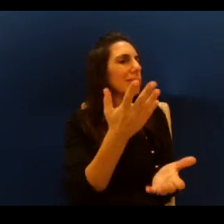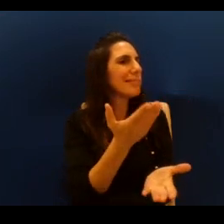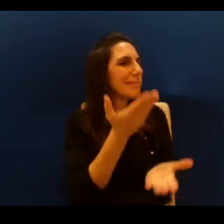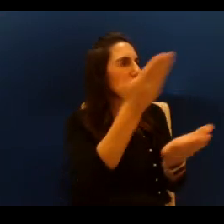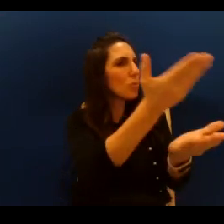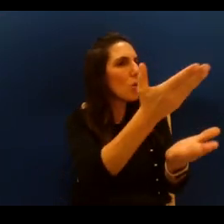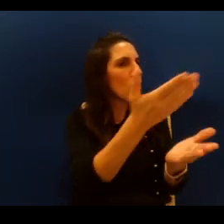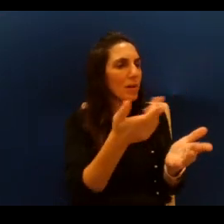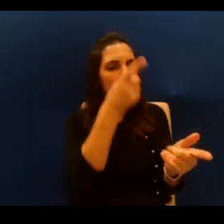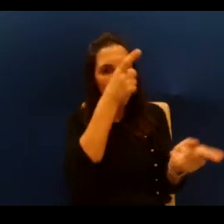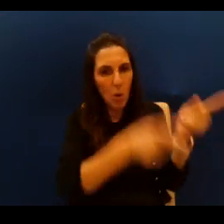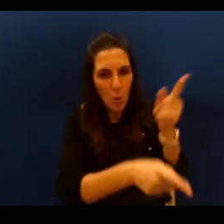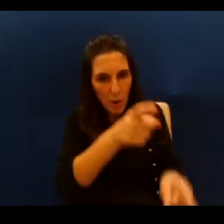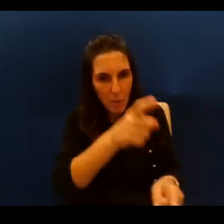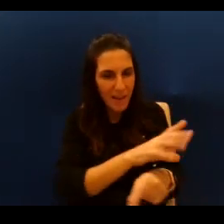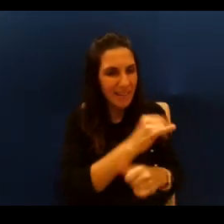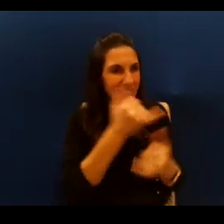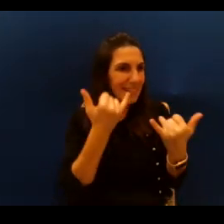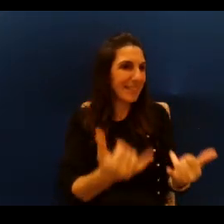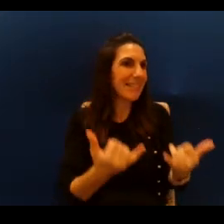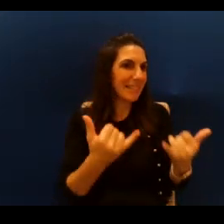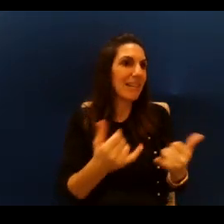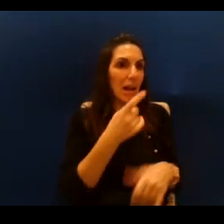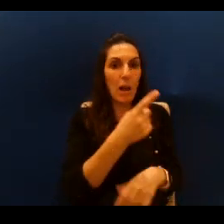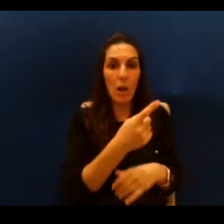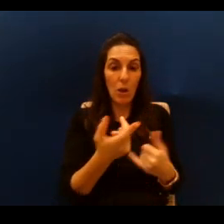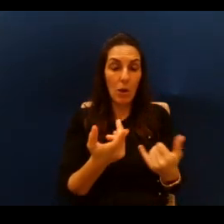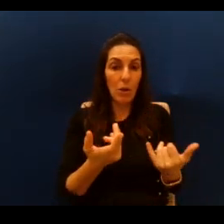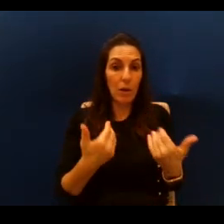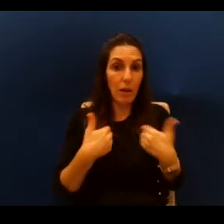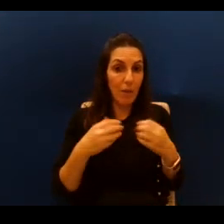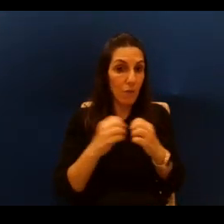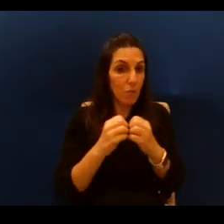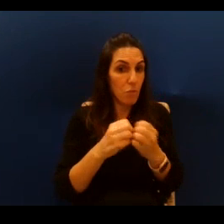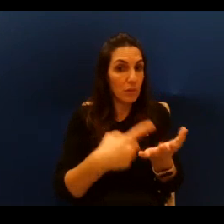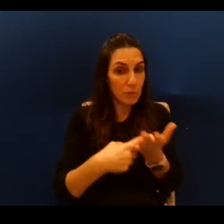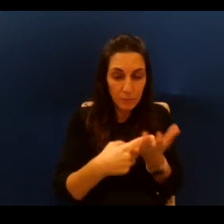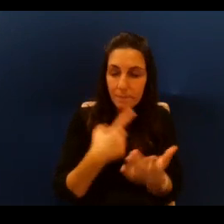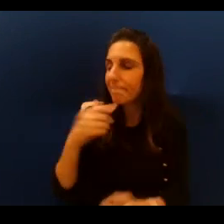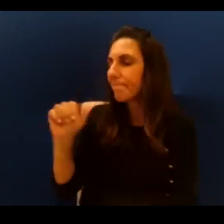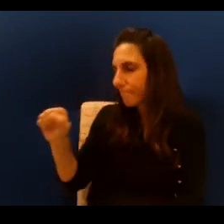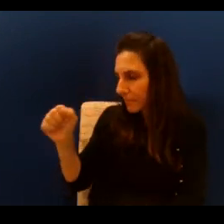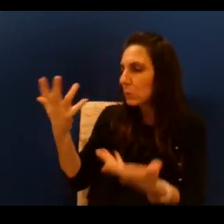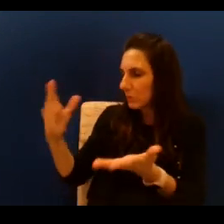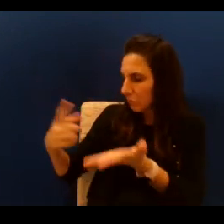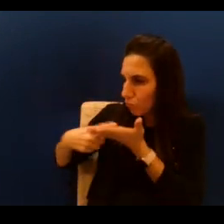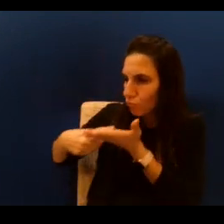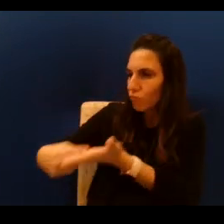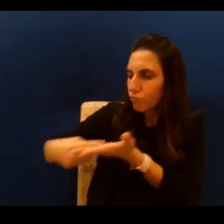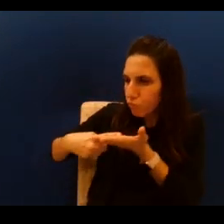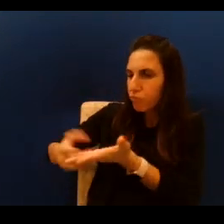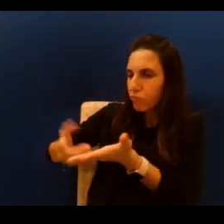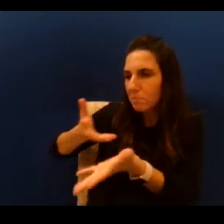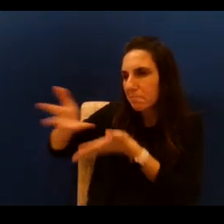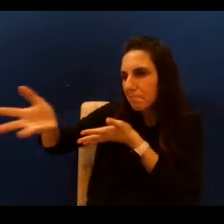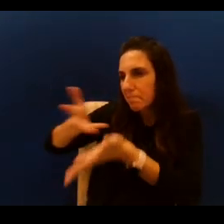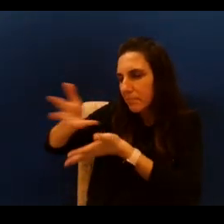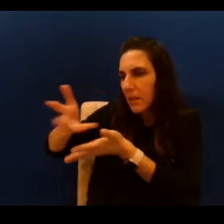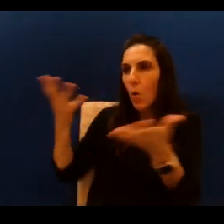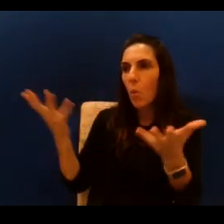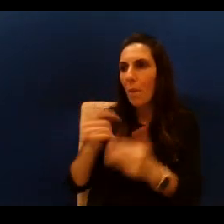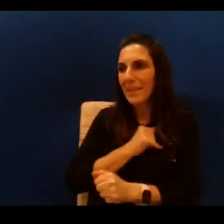and now has there been further discussion about? There has been discussion with them in terms of what staff